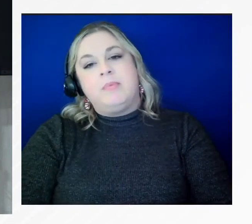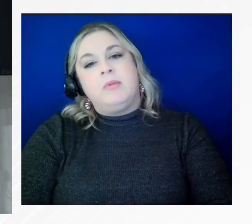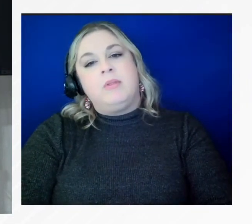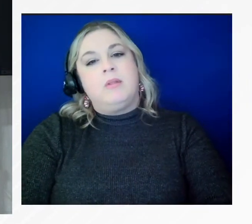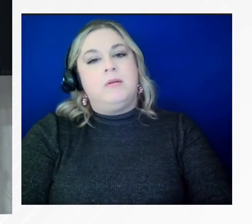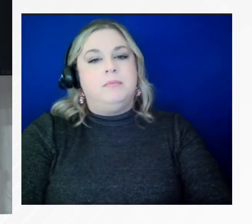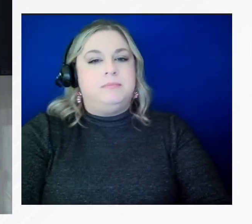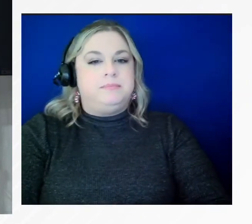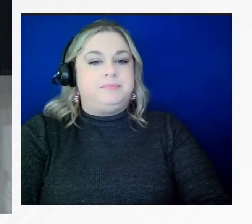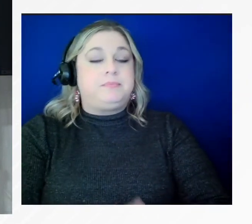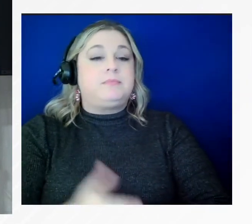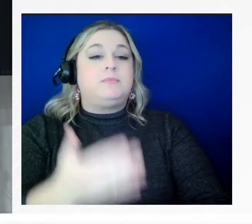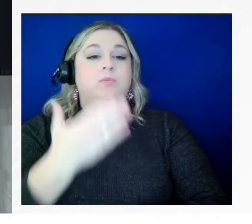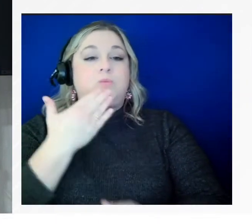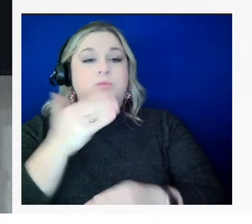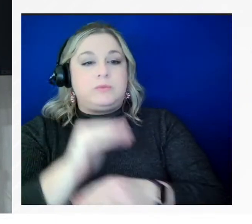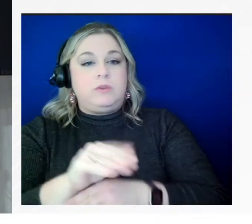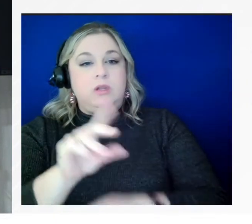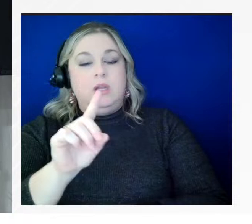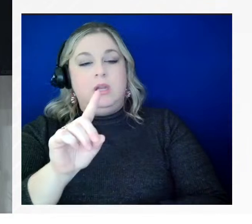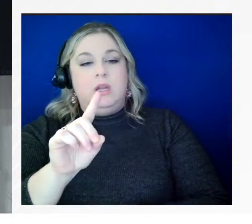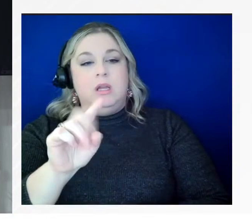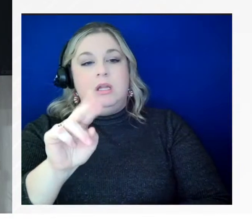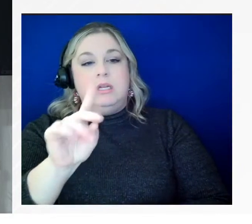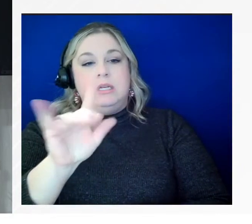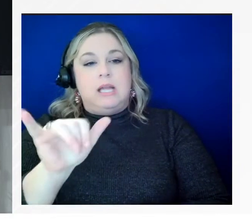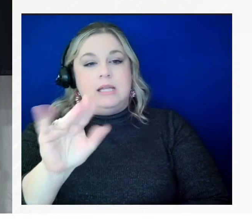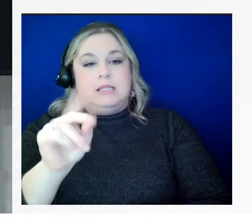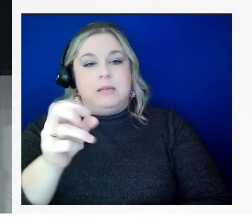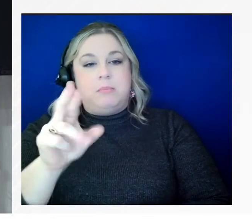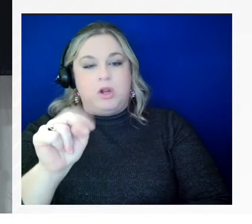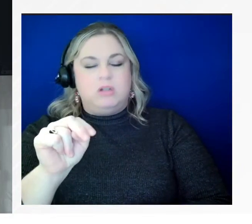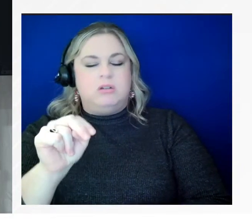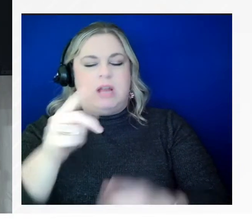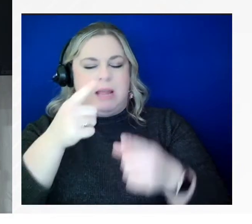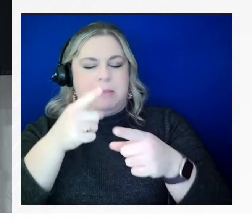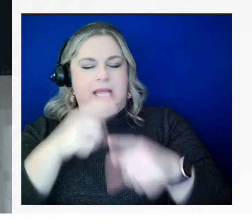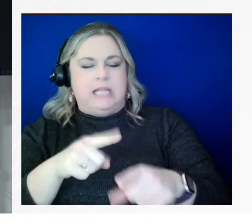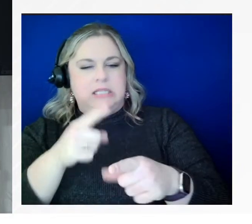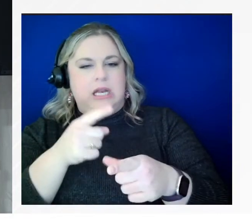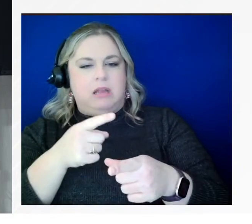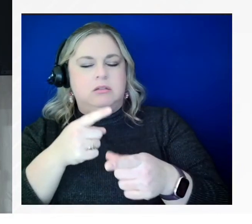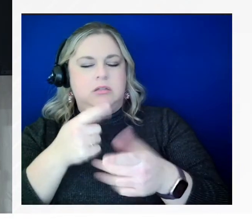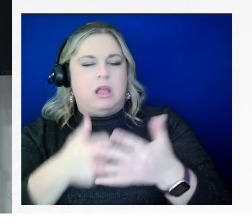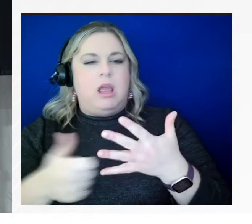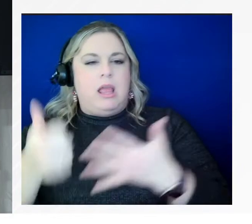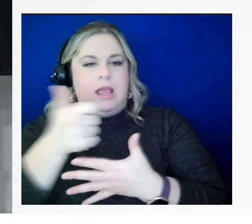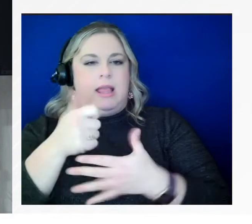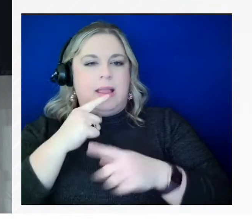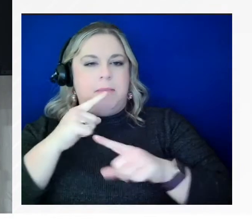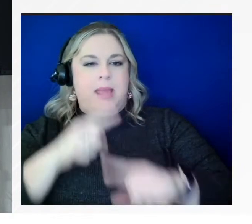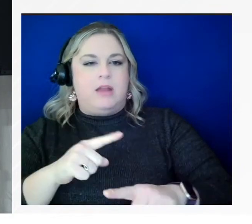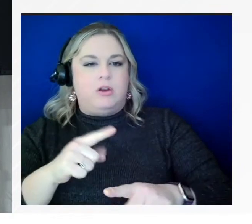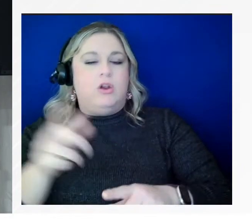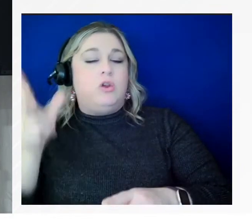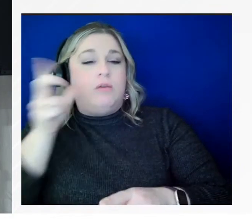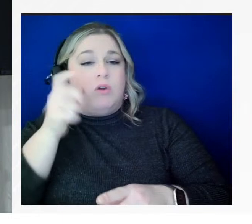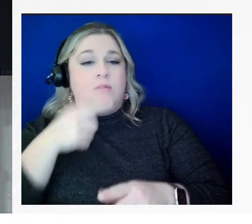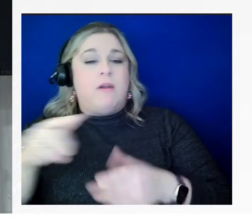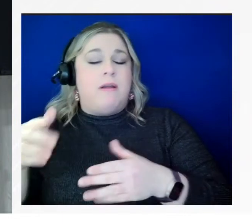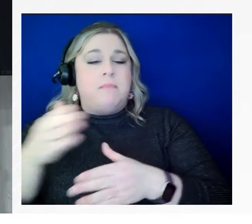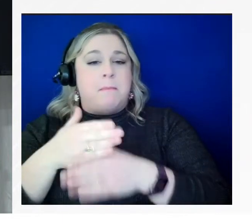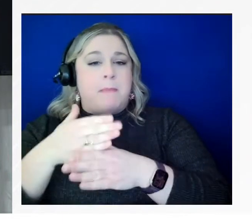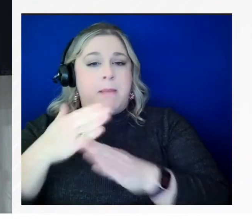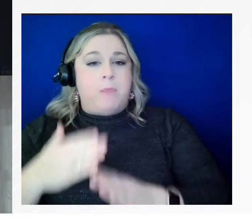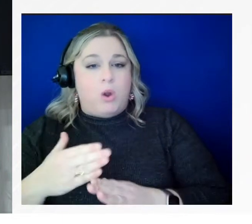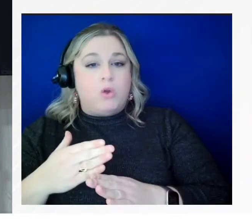Good evening. My name is Dusty Martin, one of the Unified Incident Commanders, and as you've heard from my partners speaking previously to me, is